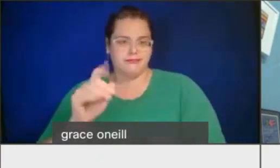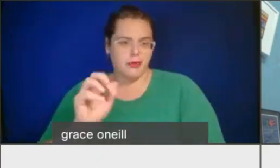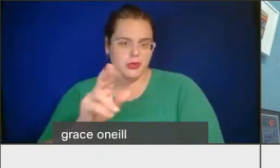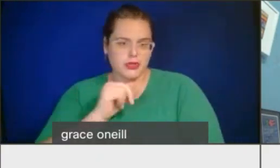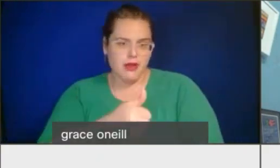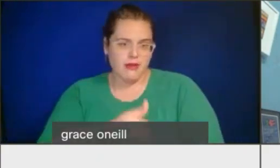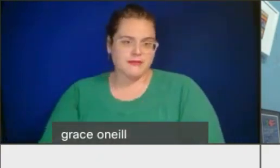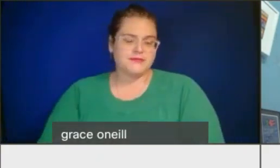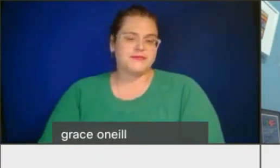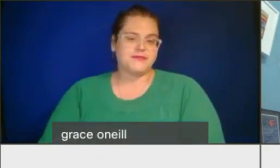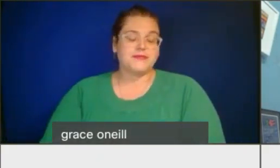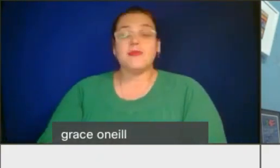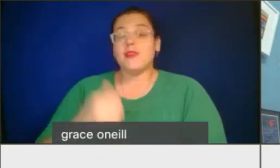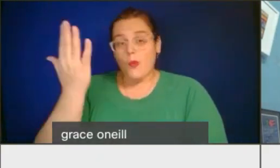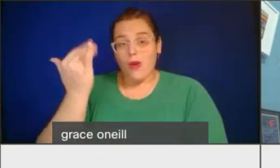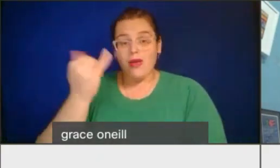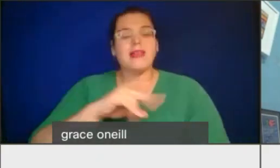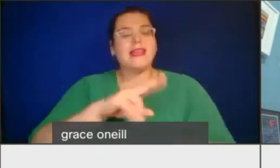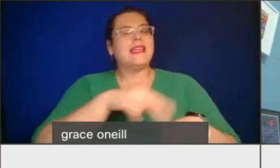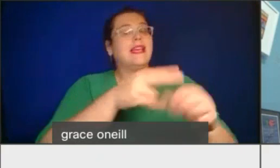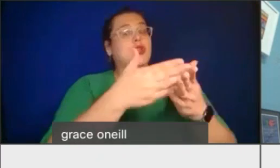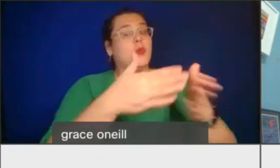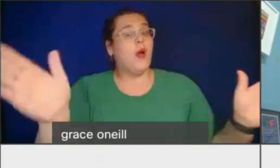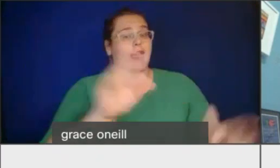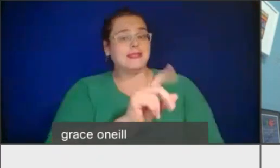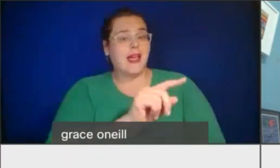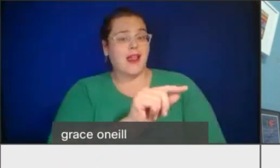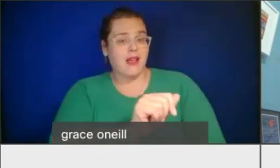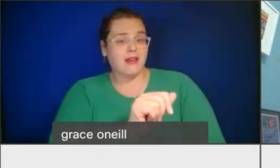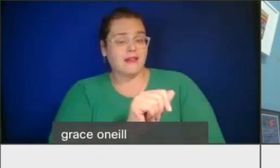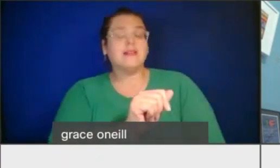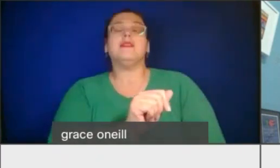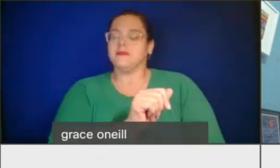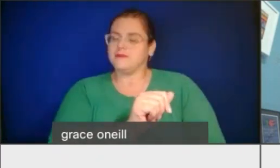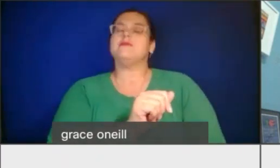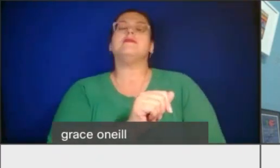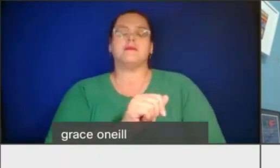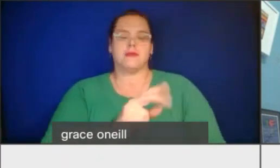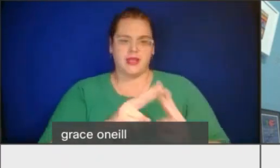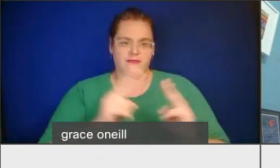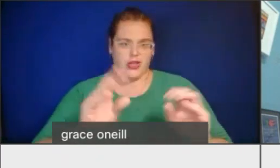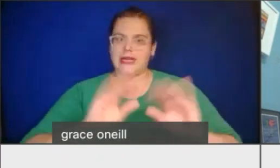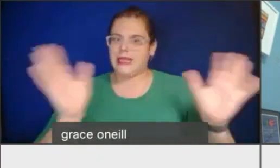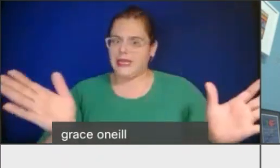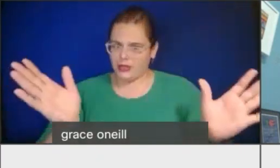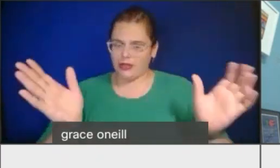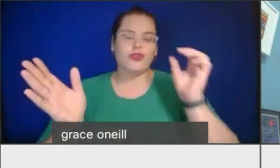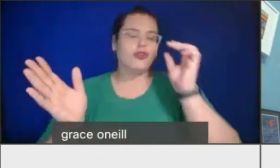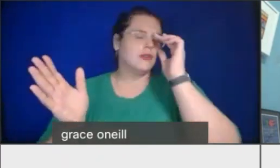Because the data nationally is very clear that the outcomes for